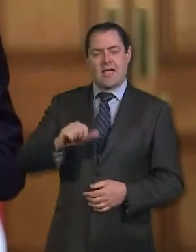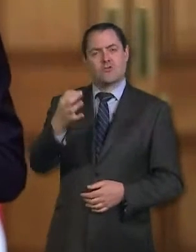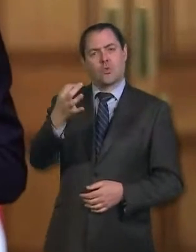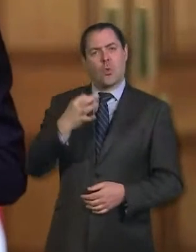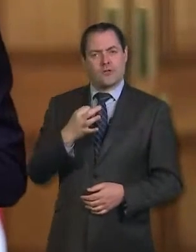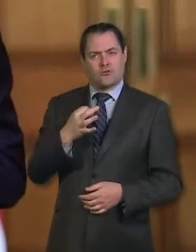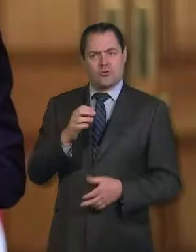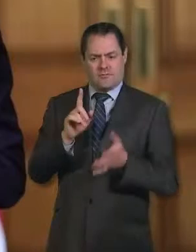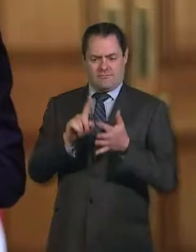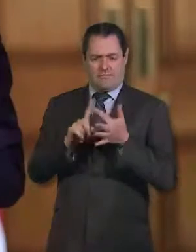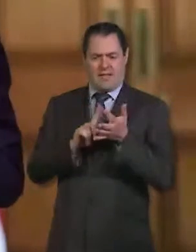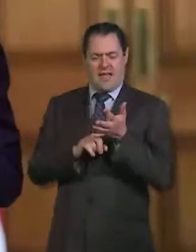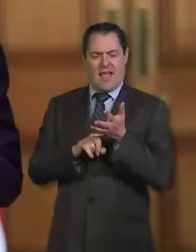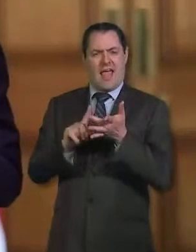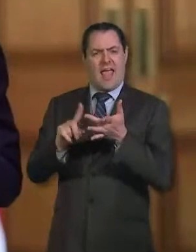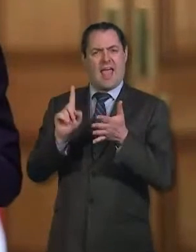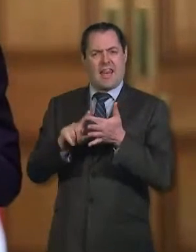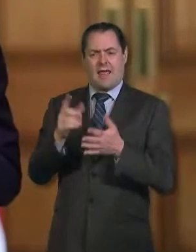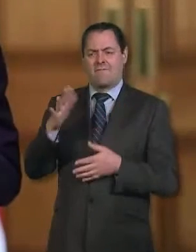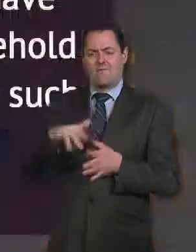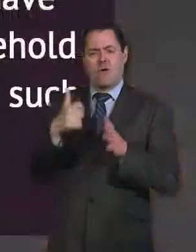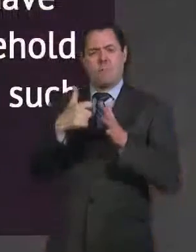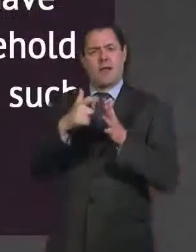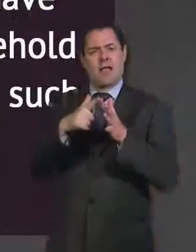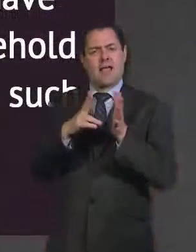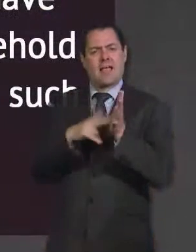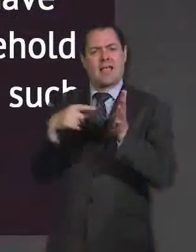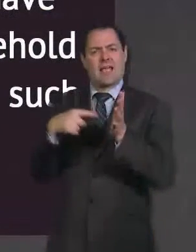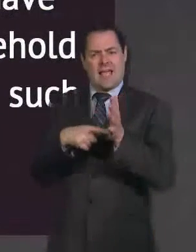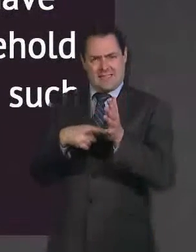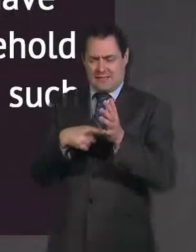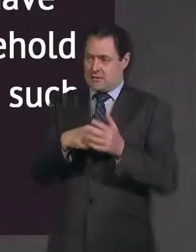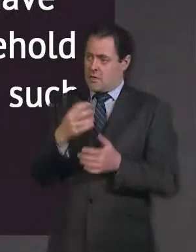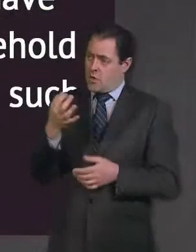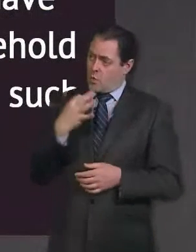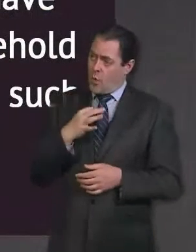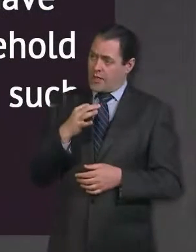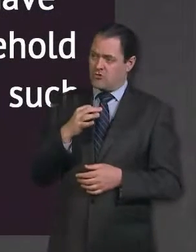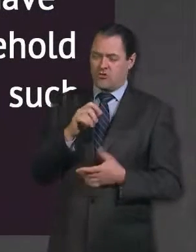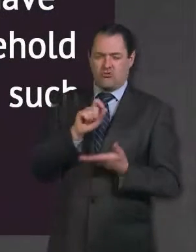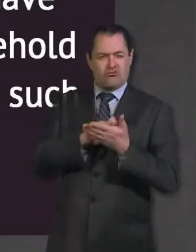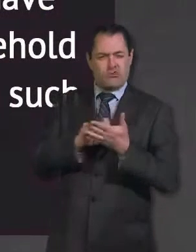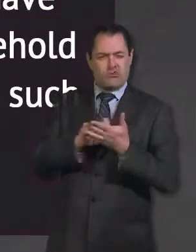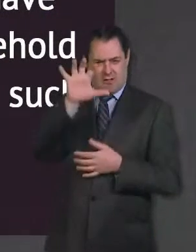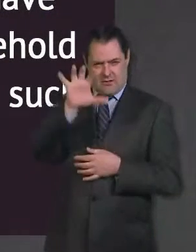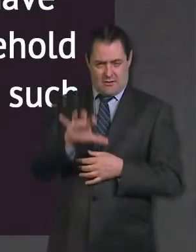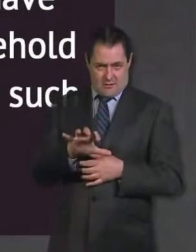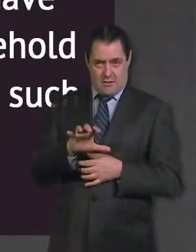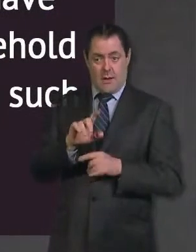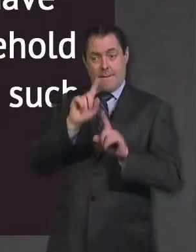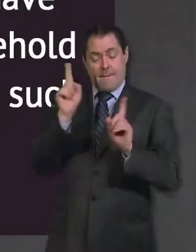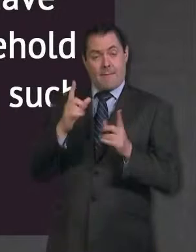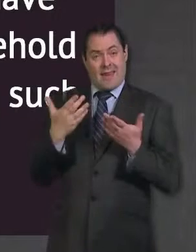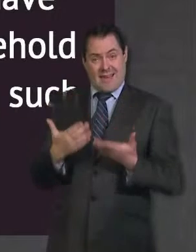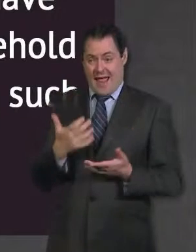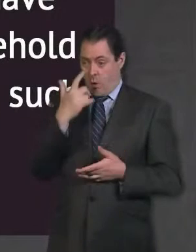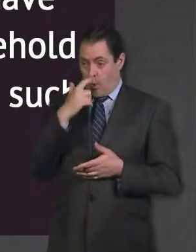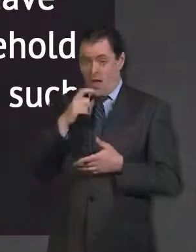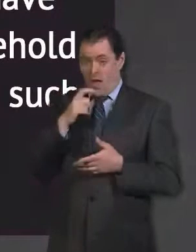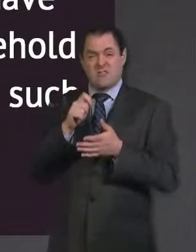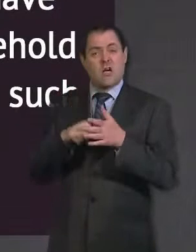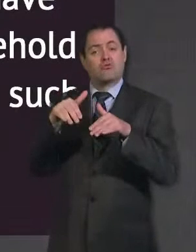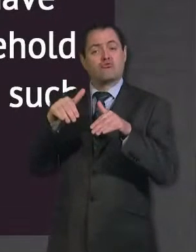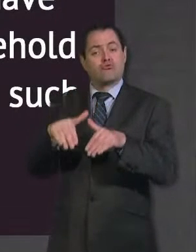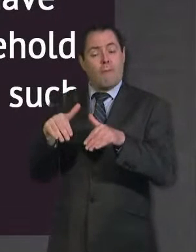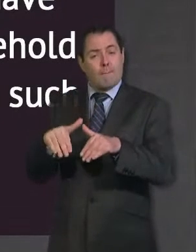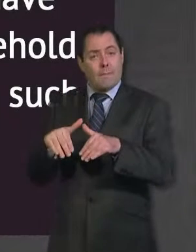from Kent. And the question is, if people can start to shop for unessential items and kids can go back to school, when